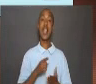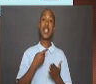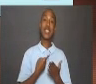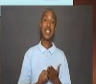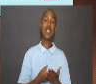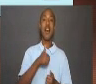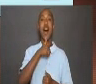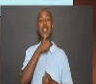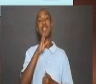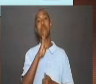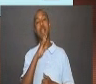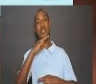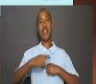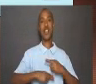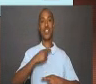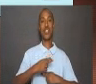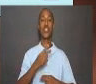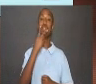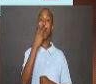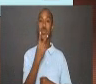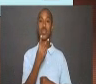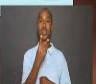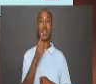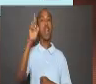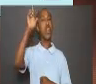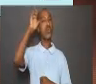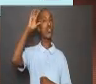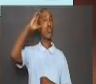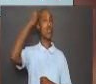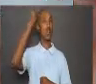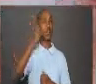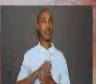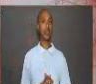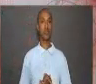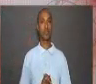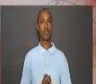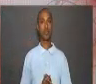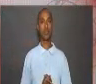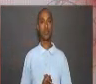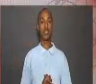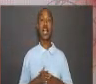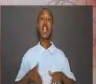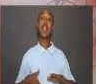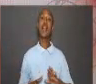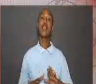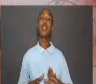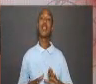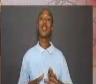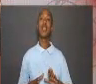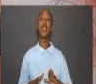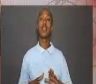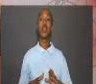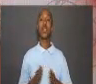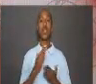This acid-base reaction shows Lewis's concept. Let us move on with